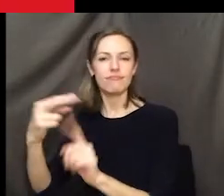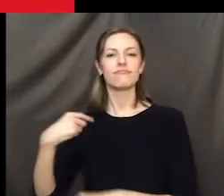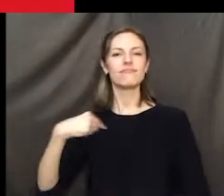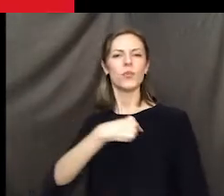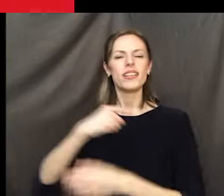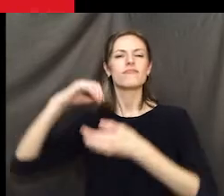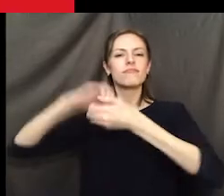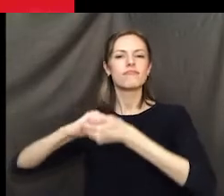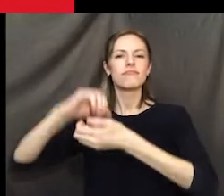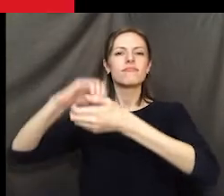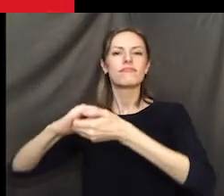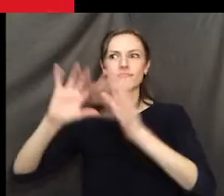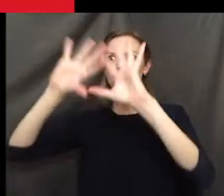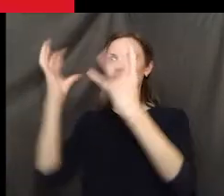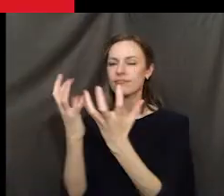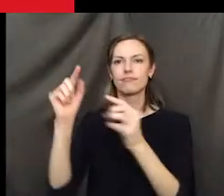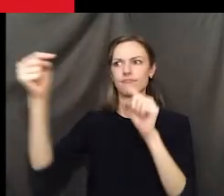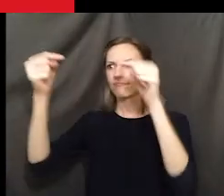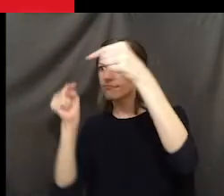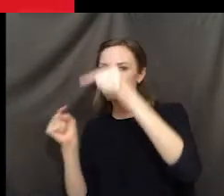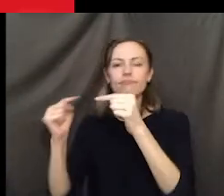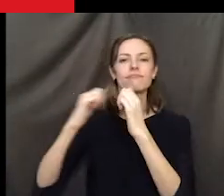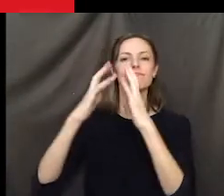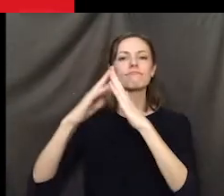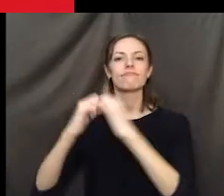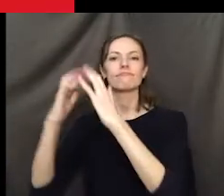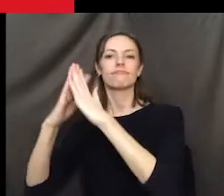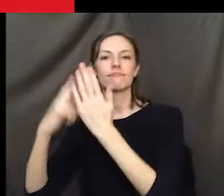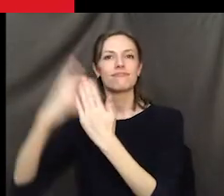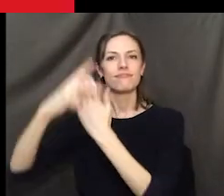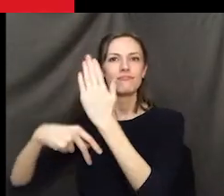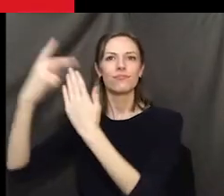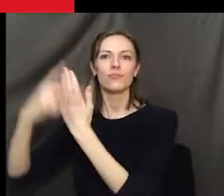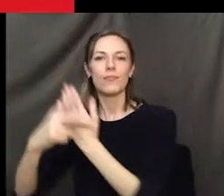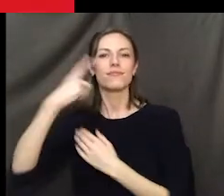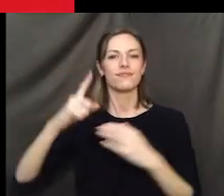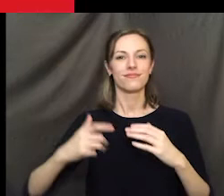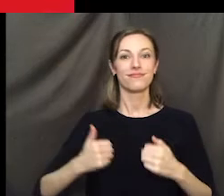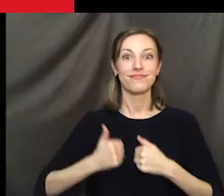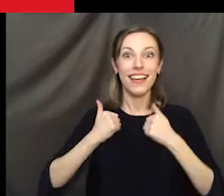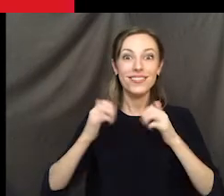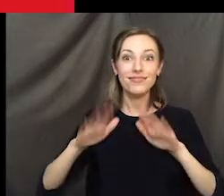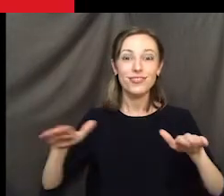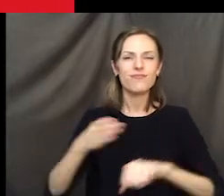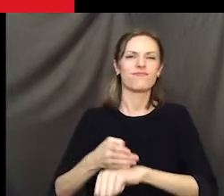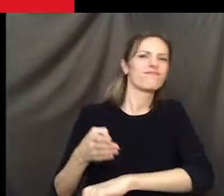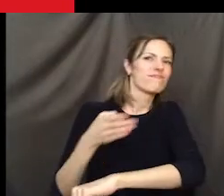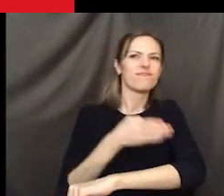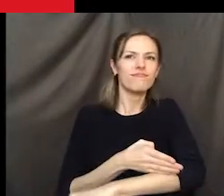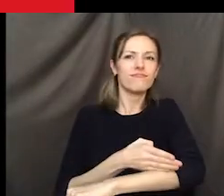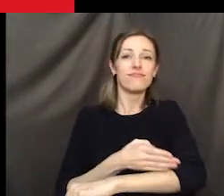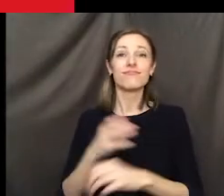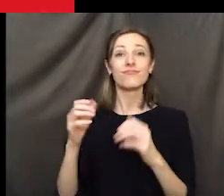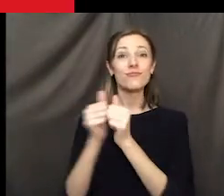implement programs that make children's lives better. Together, we seek to ensure that the fundamental value of play is understood, embraced, and acted